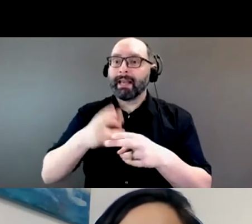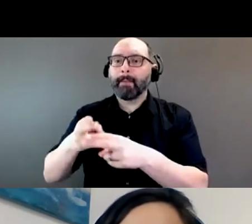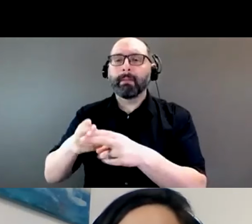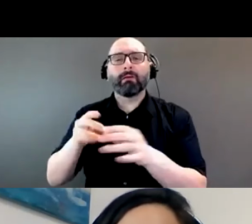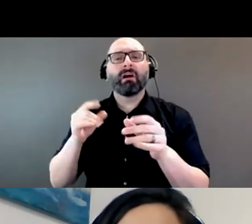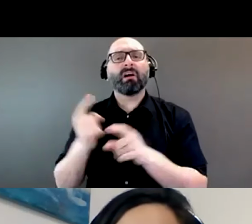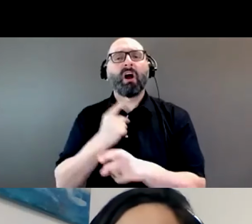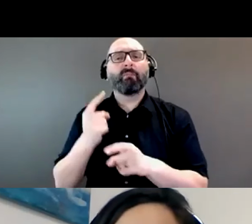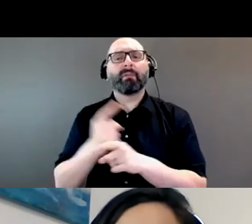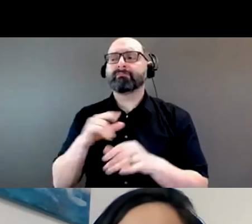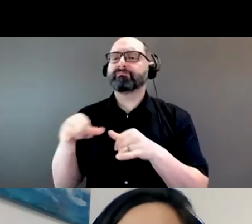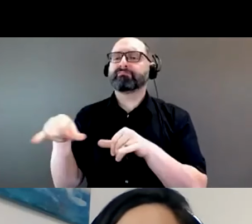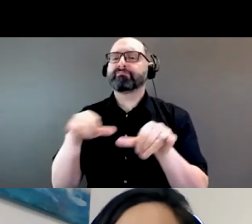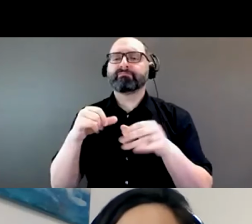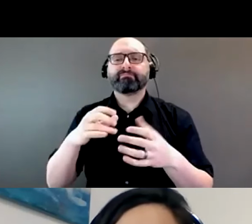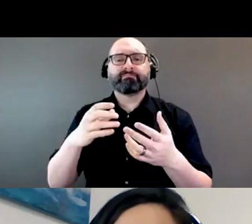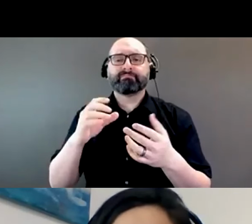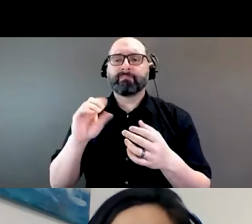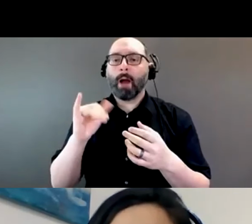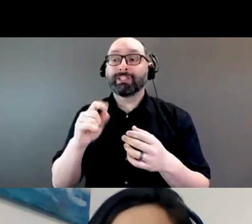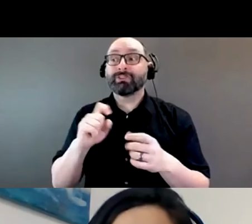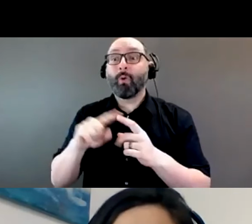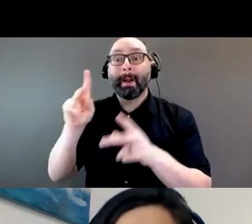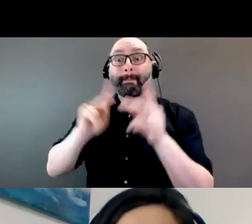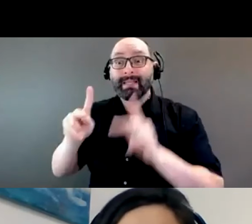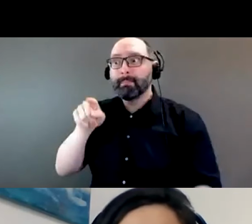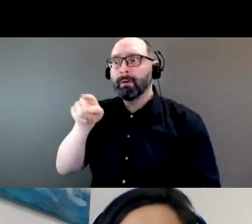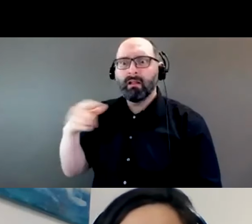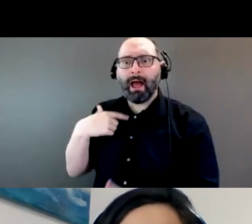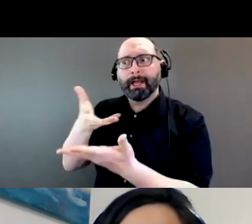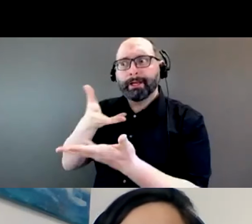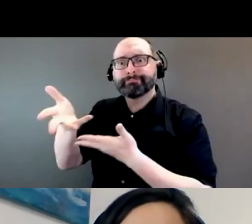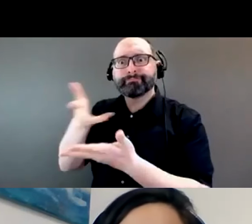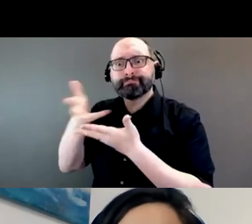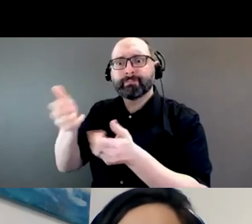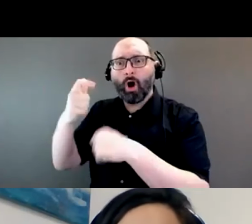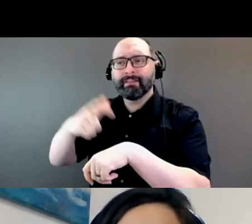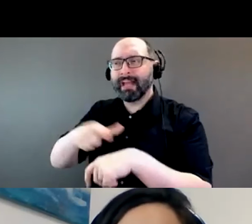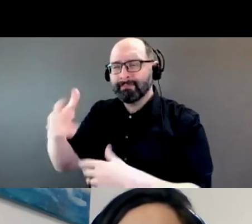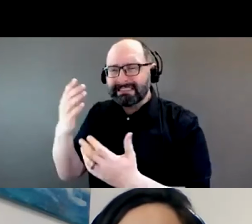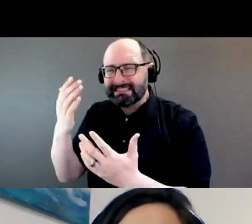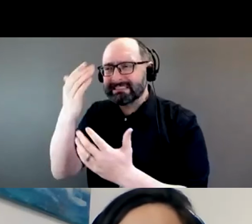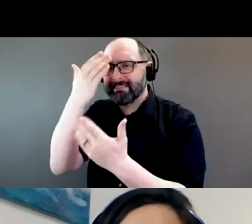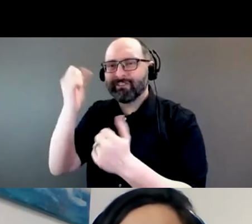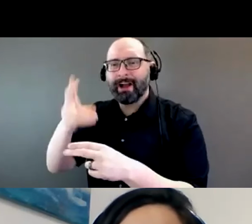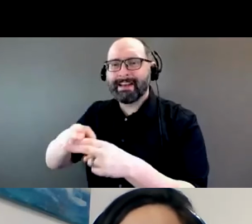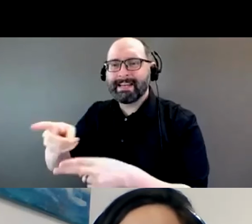or familiar people that they interact with often, difficulty articulating